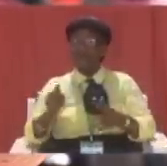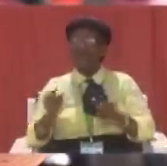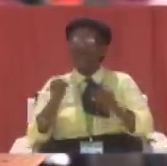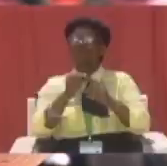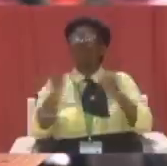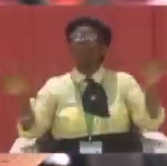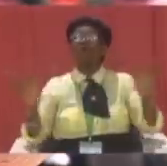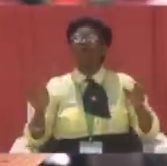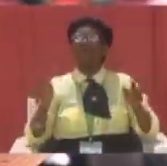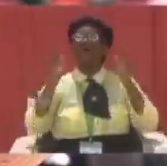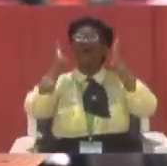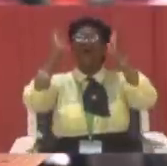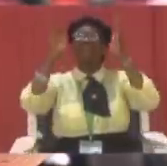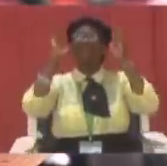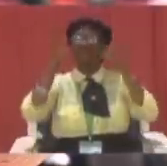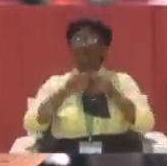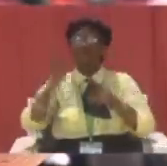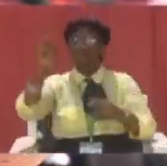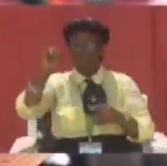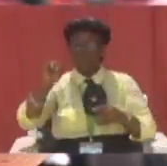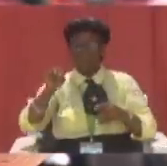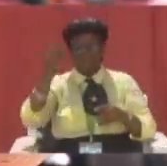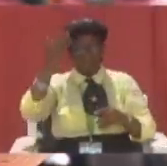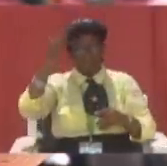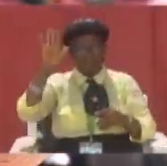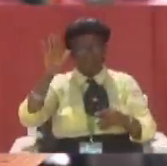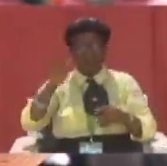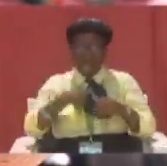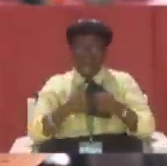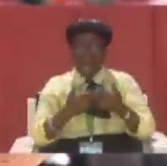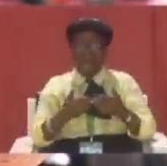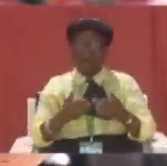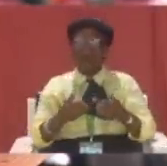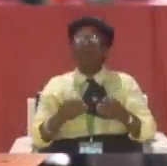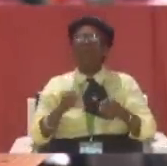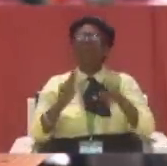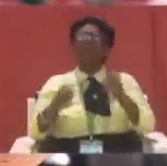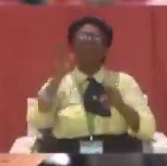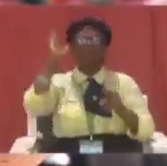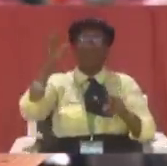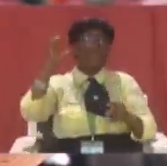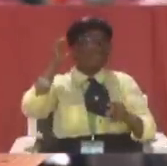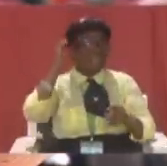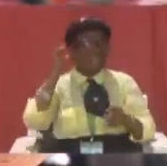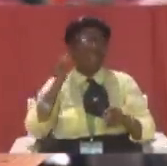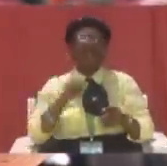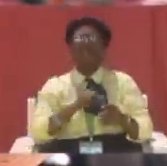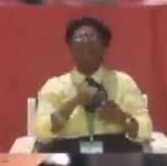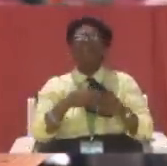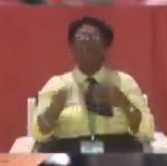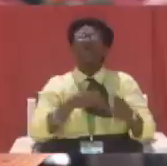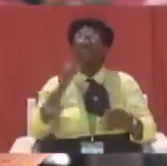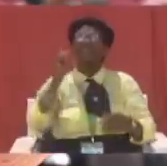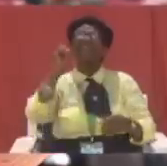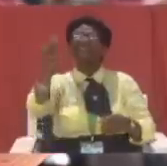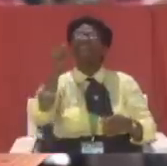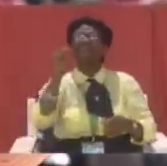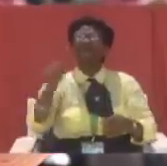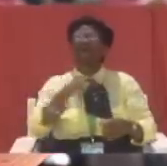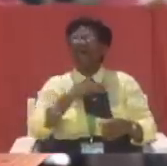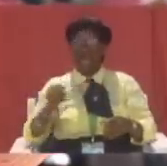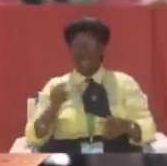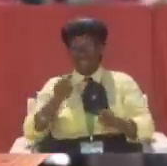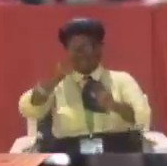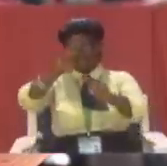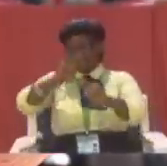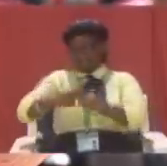I don't know how anybody could hear some of these testimonies and remain seated when you see what